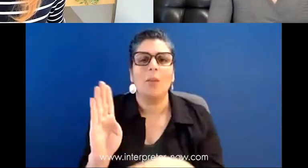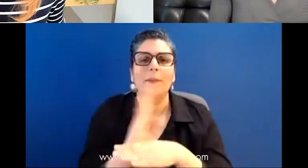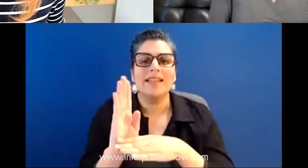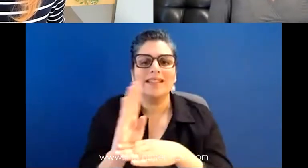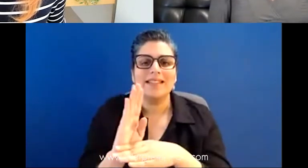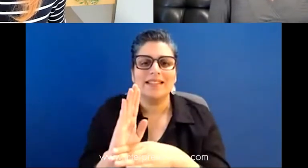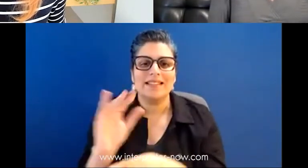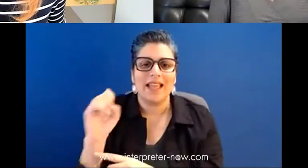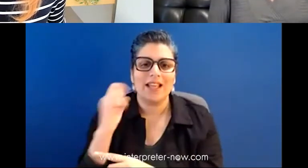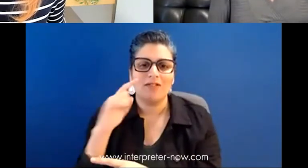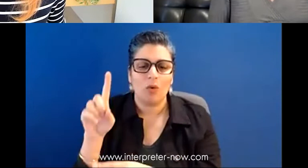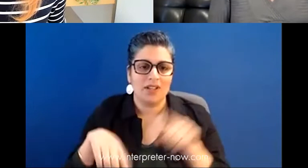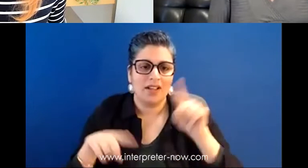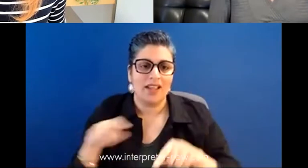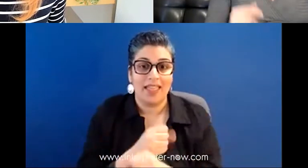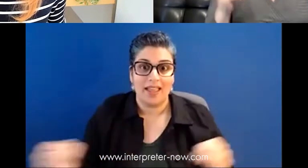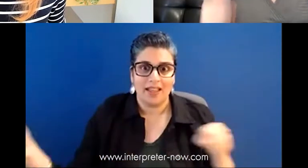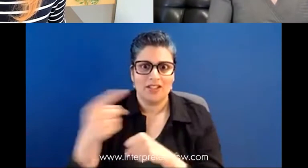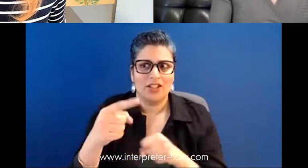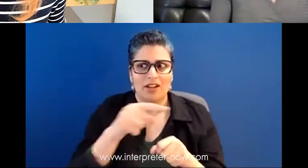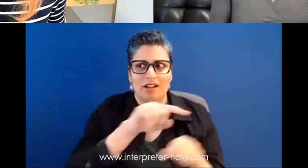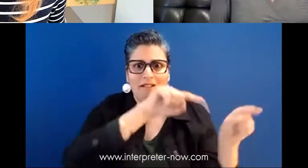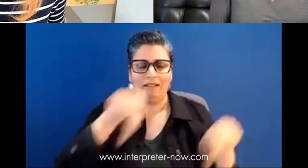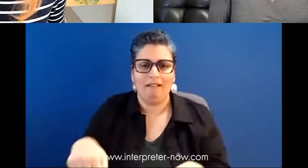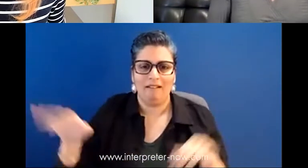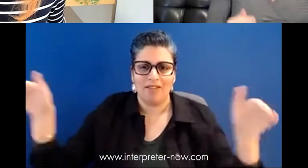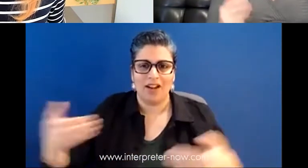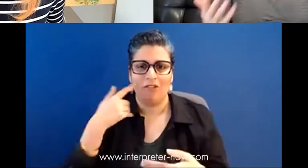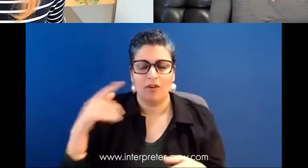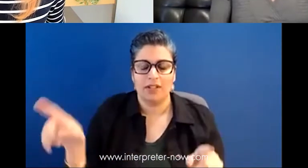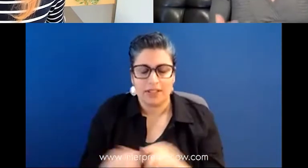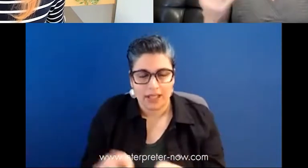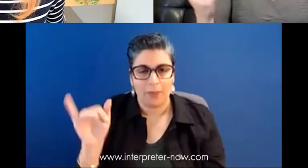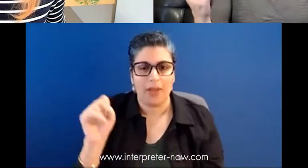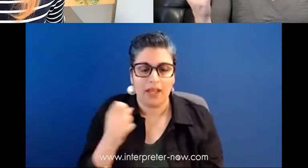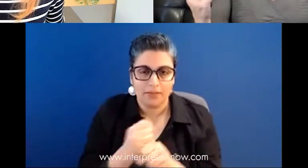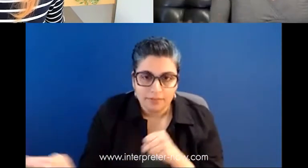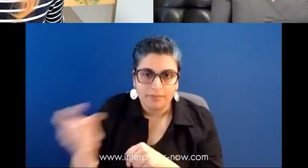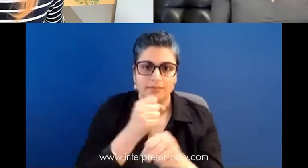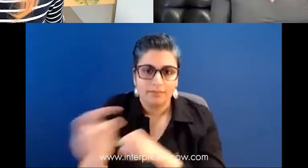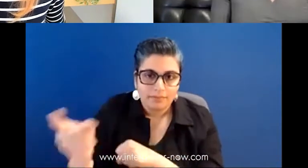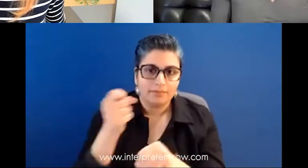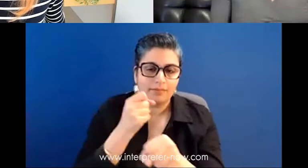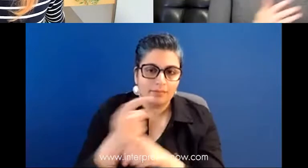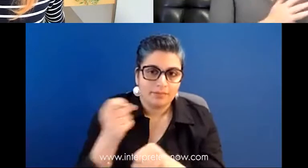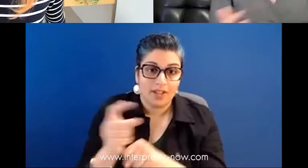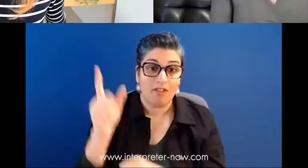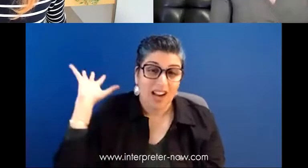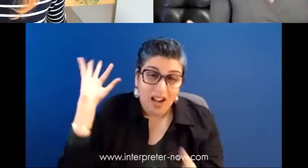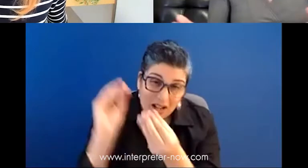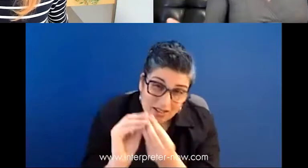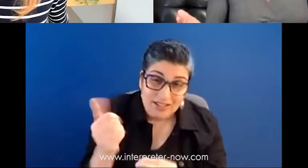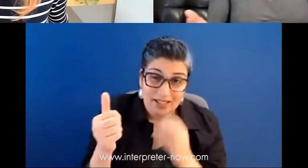then the next year I get invited to make the same case. And the next year, the same case. And year after year, for 10 years. It's not